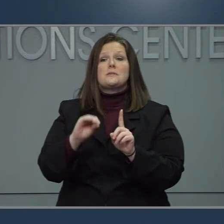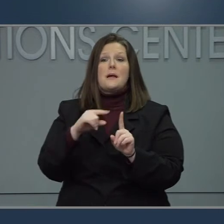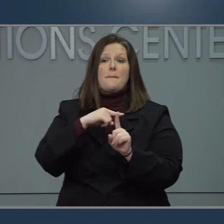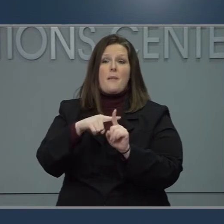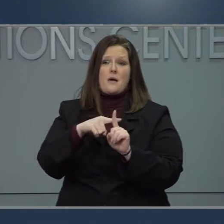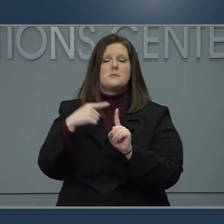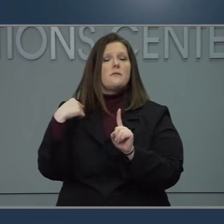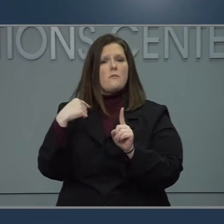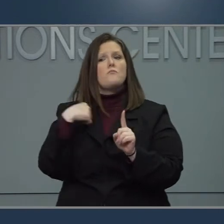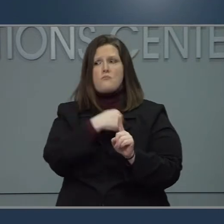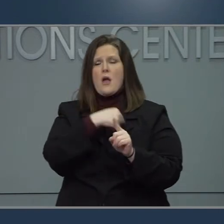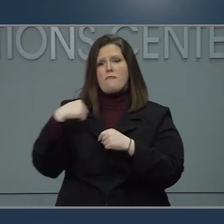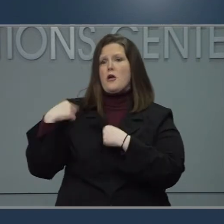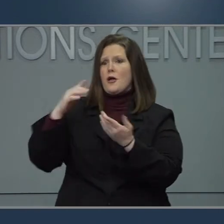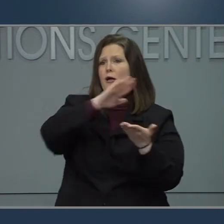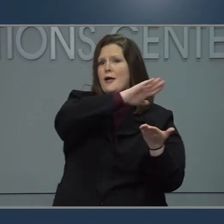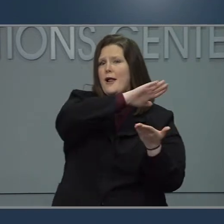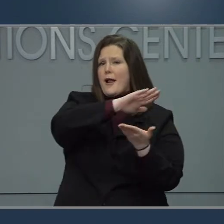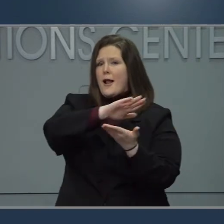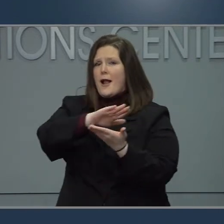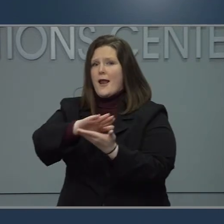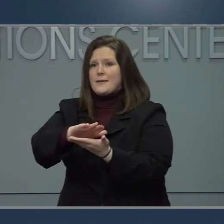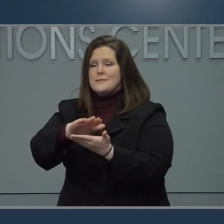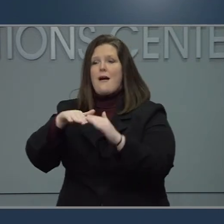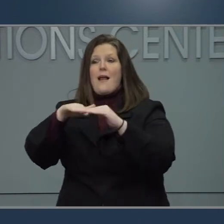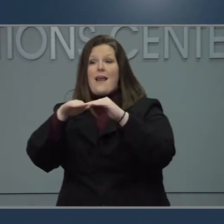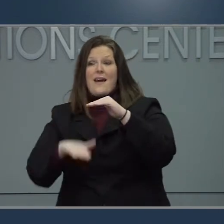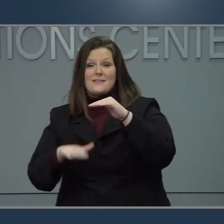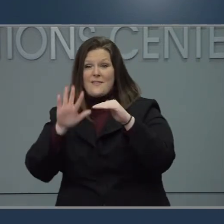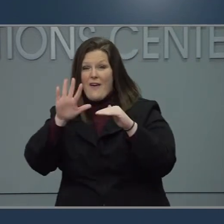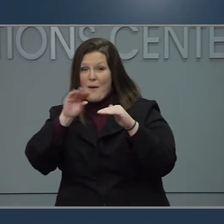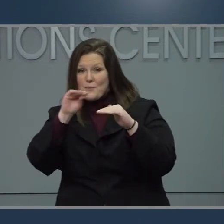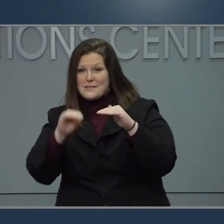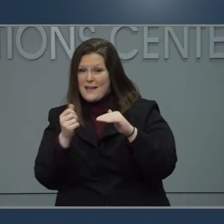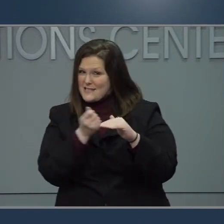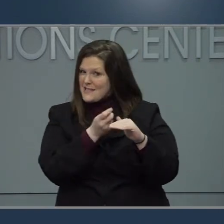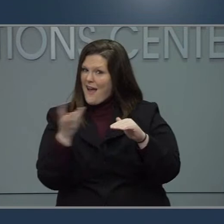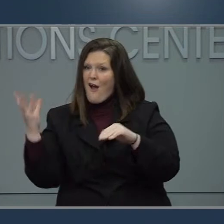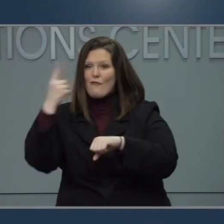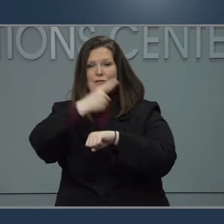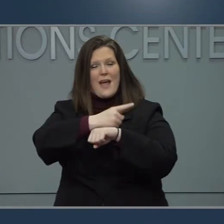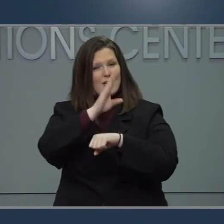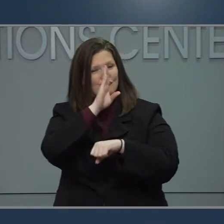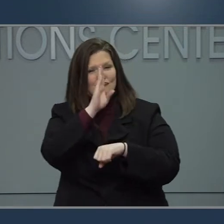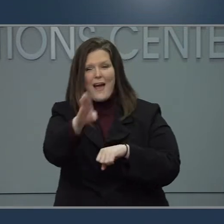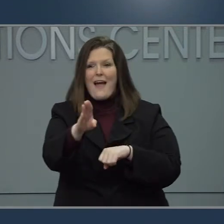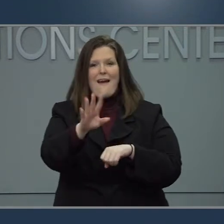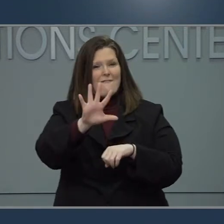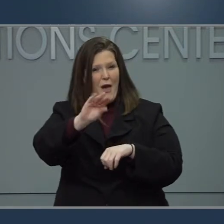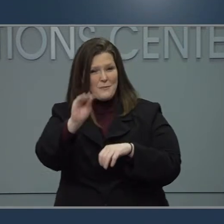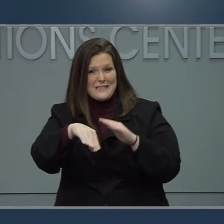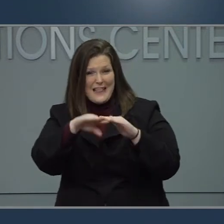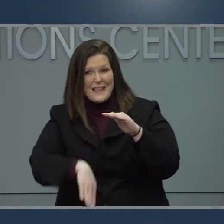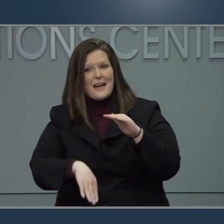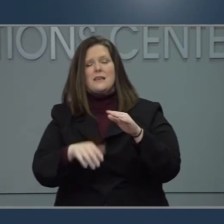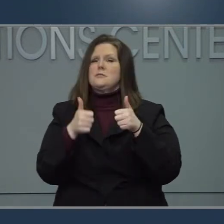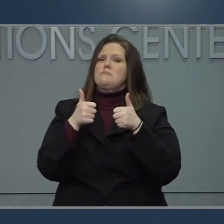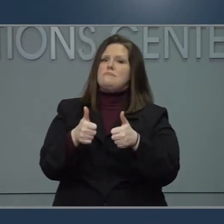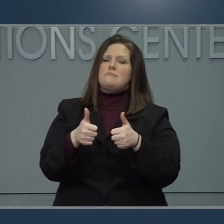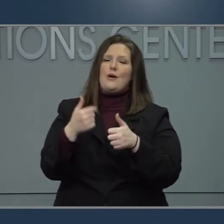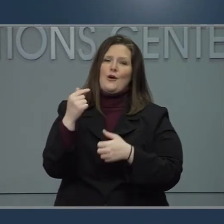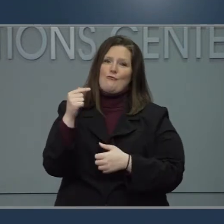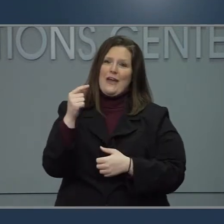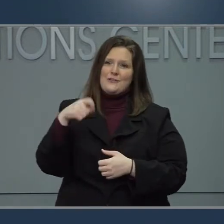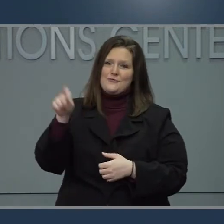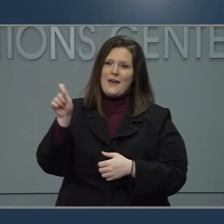several days. This gets a green check. And North Carolina's trajectory of hospitalizations is decreasing but still elevated.